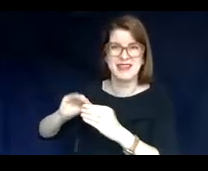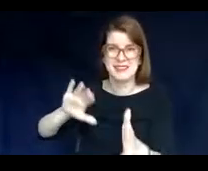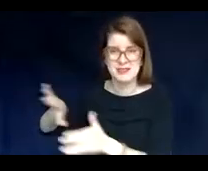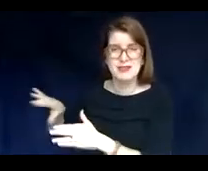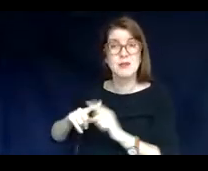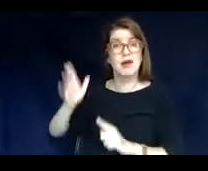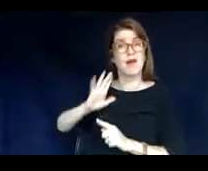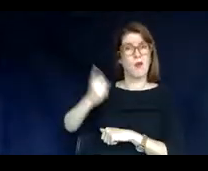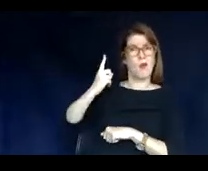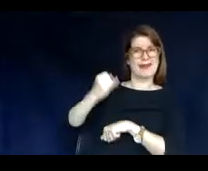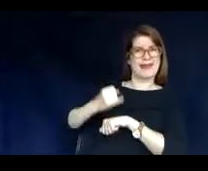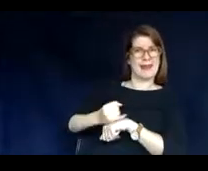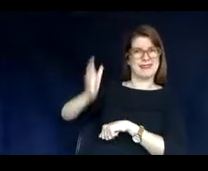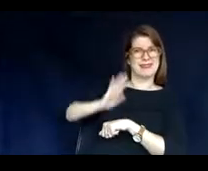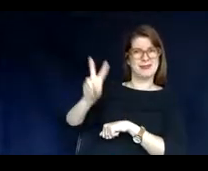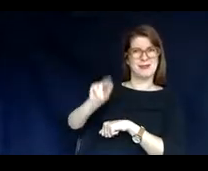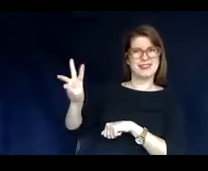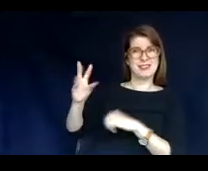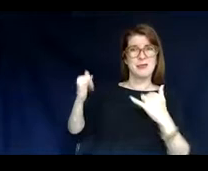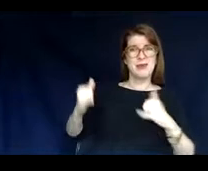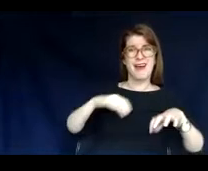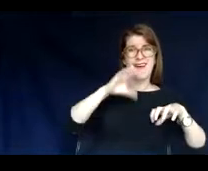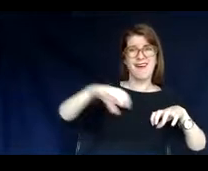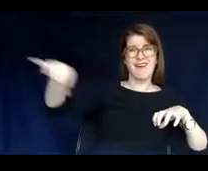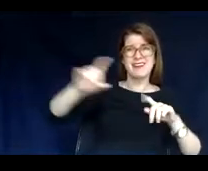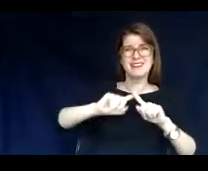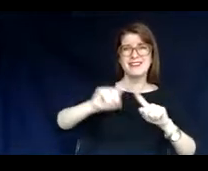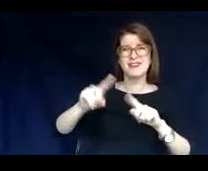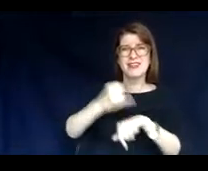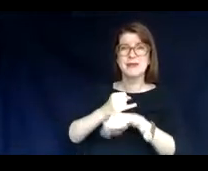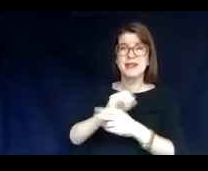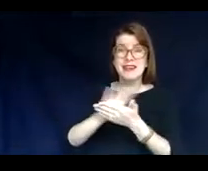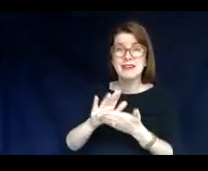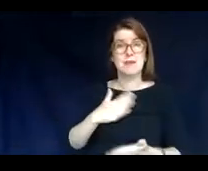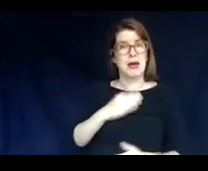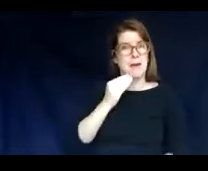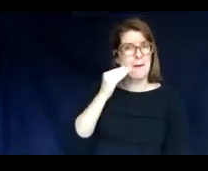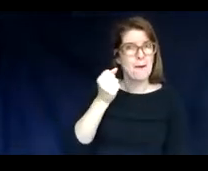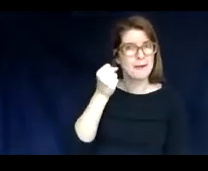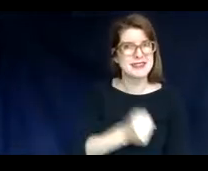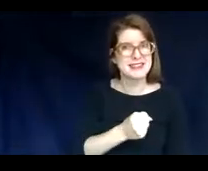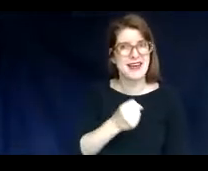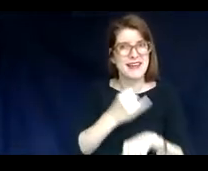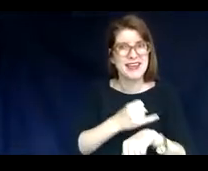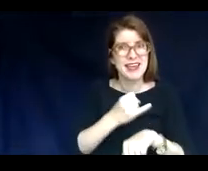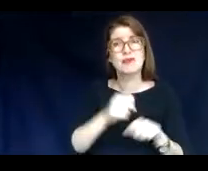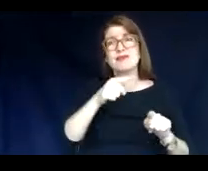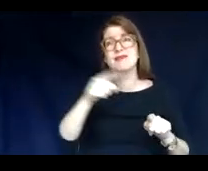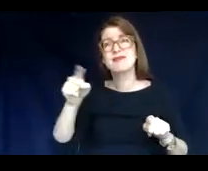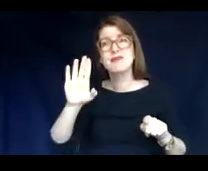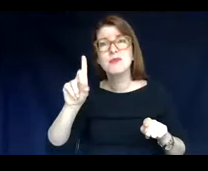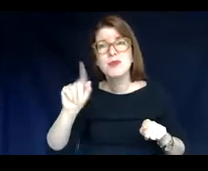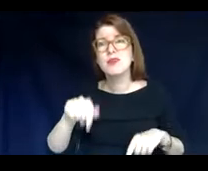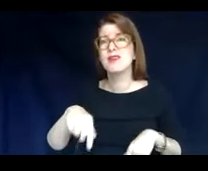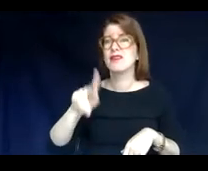one campus. So it's really cool to be able to give a shout out to those watching online from my home campus, which is South, to Butte Kyle, to Pflugerville, to